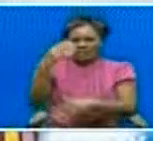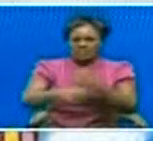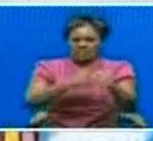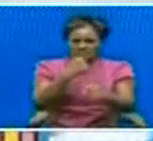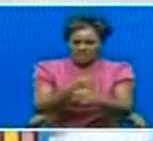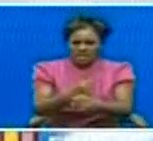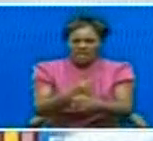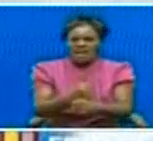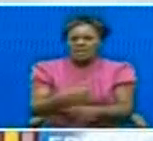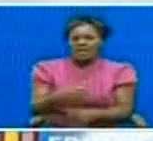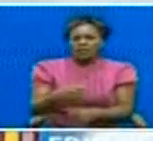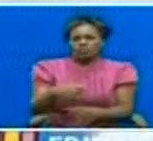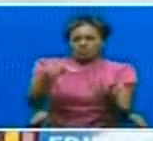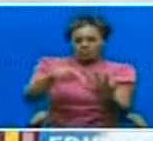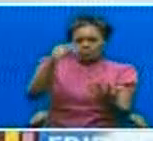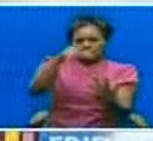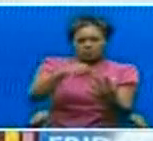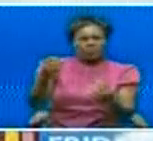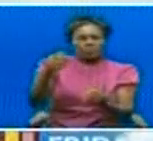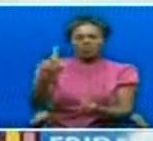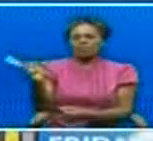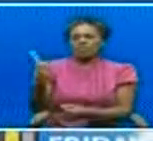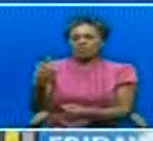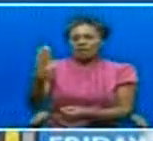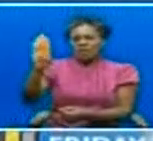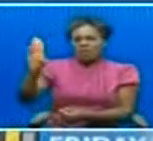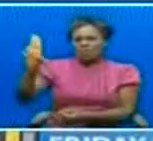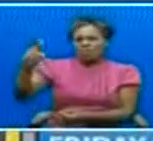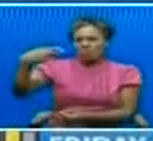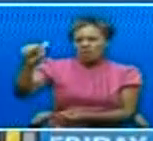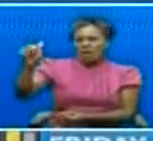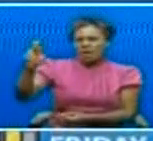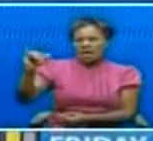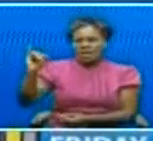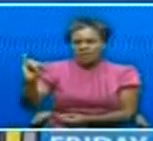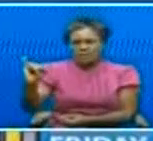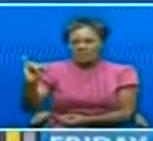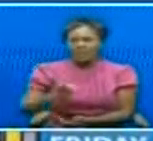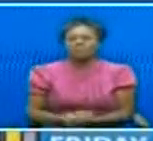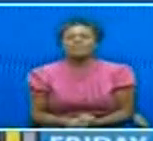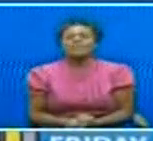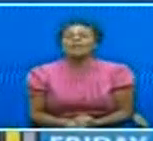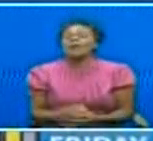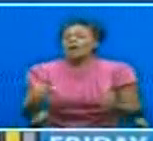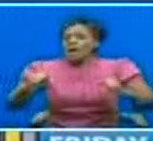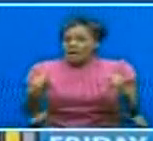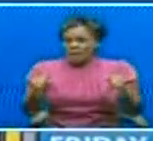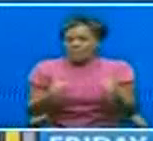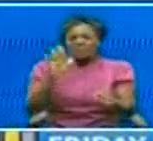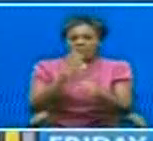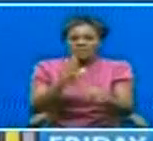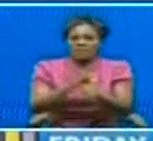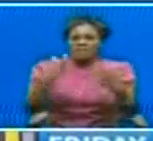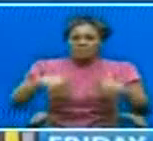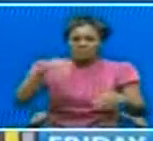Lagos to choose our presidential candidate. Buhari mm-hmm. Won. Yes. We were very excited. In fact, a lot of people